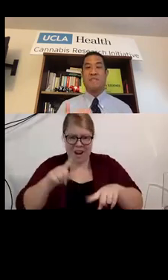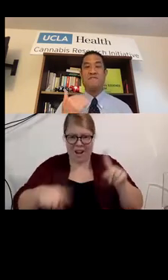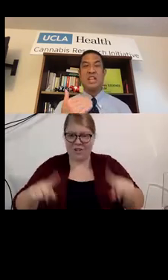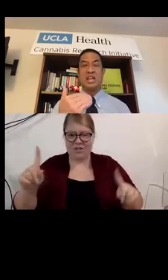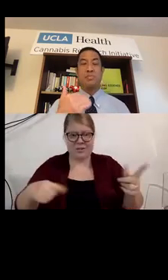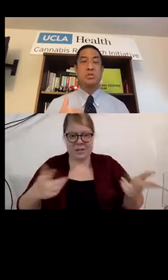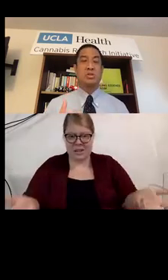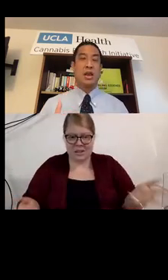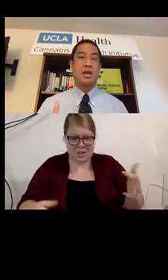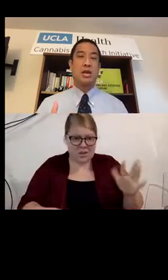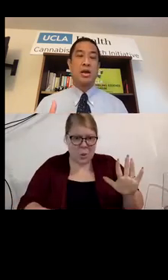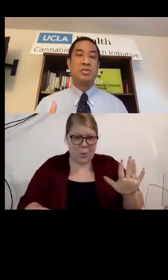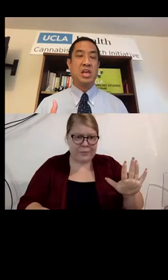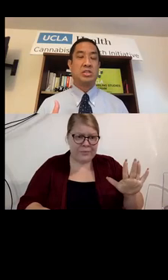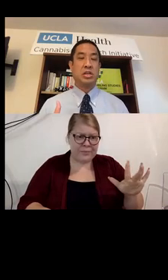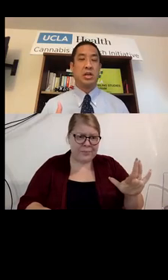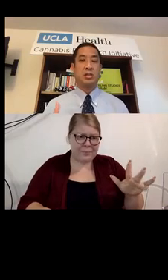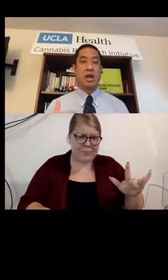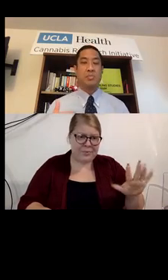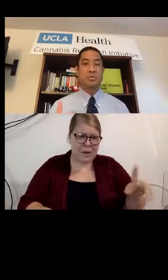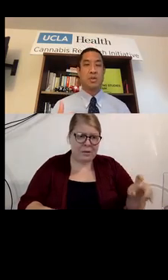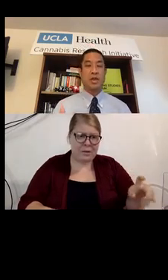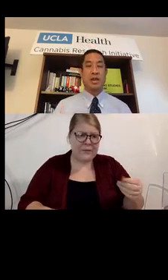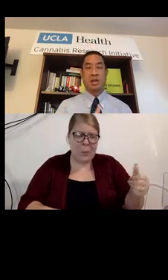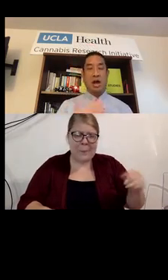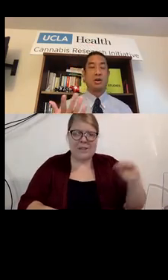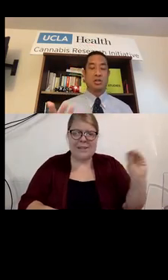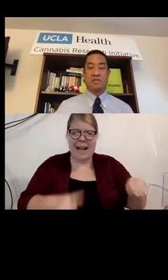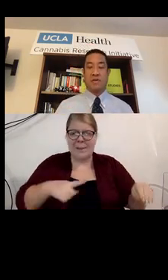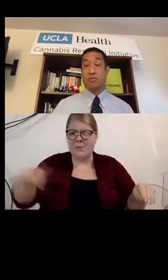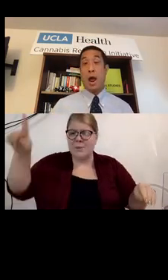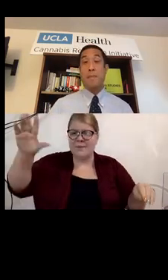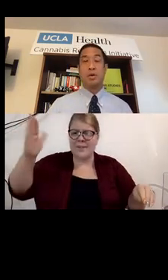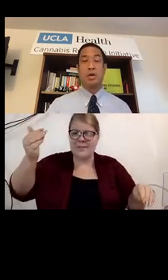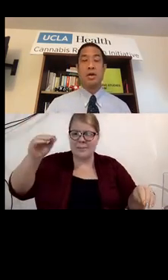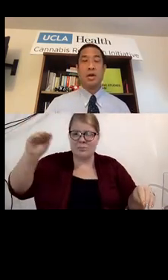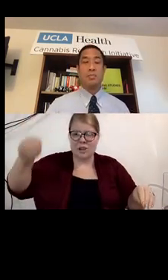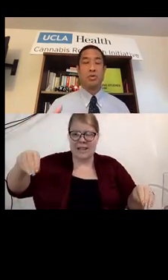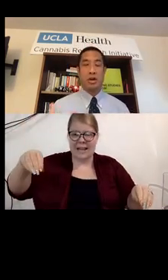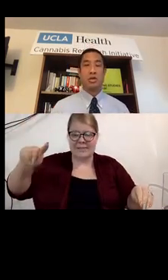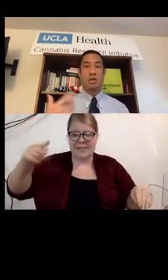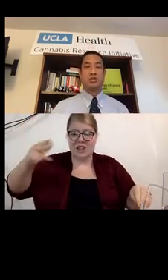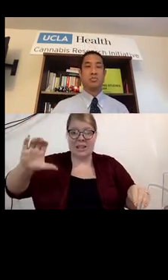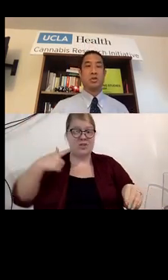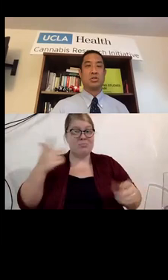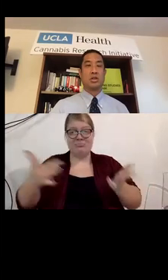up to 15% of THC in samples. Again, technology has advanced rapidly in production and distribution and things